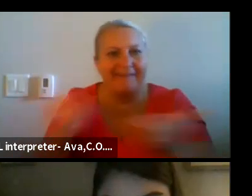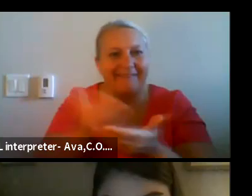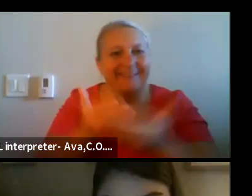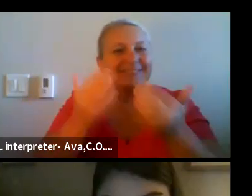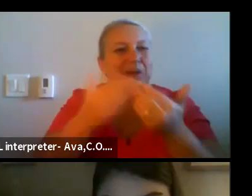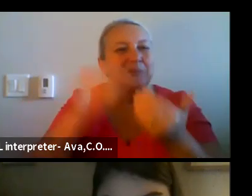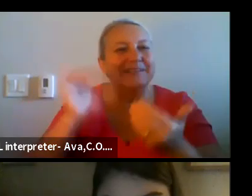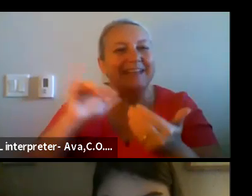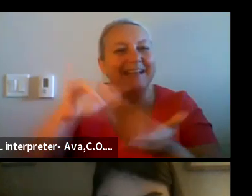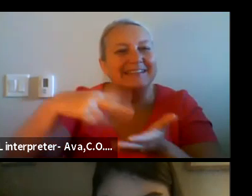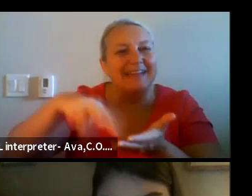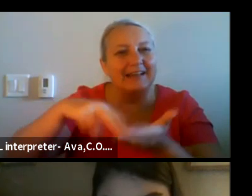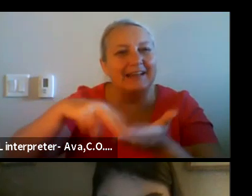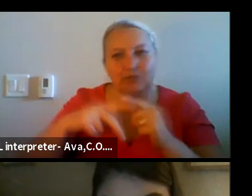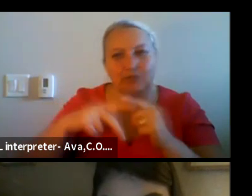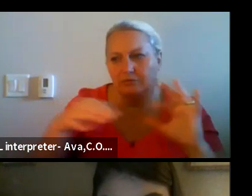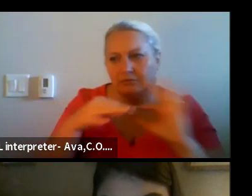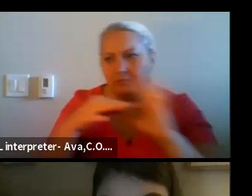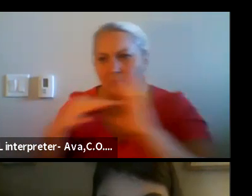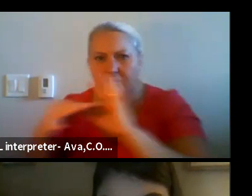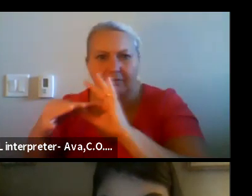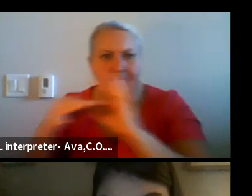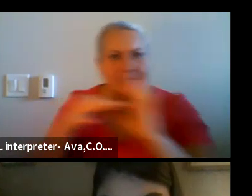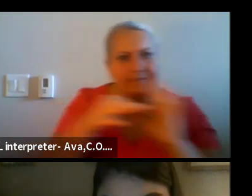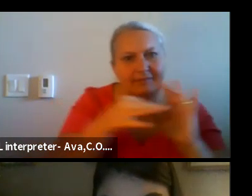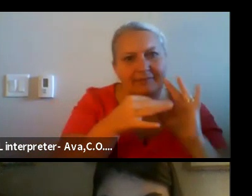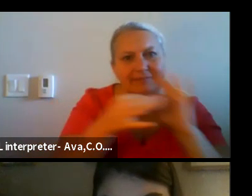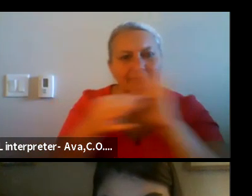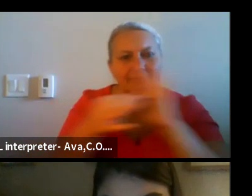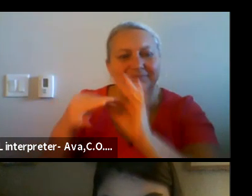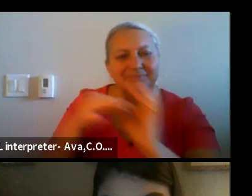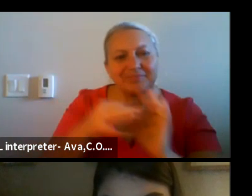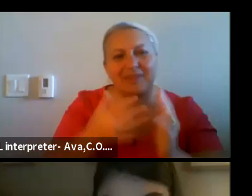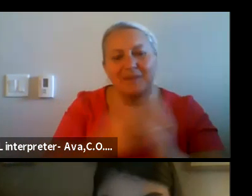see. I don't know if I actually have